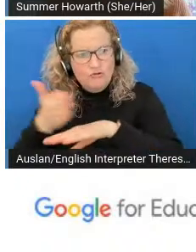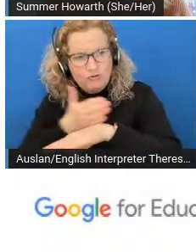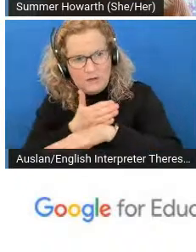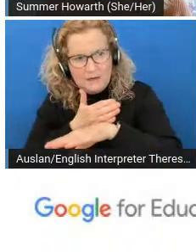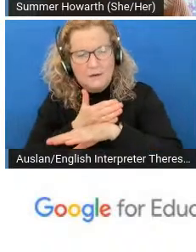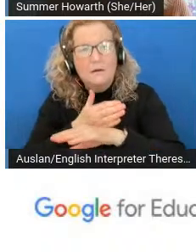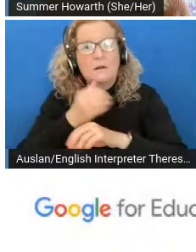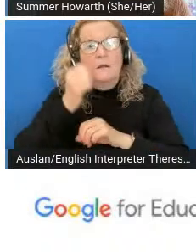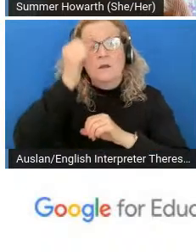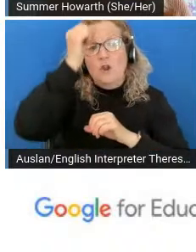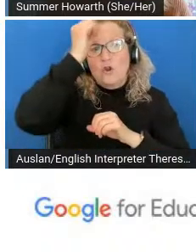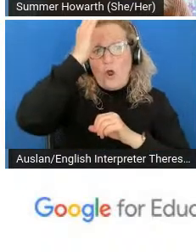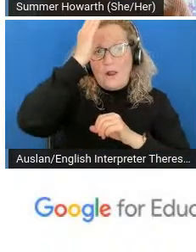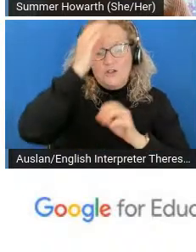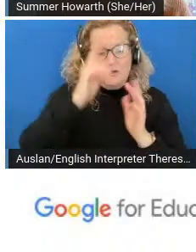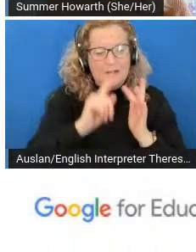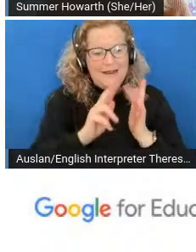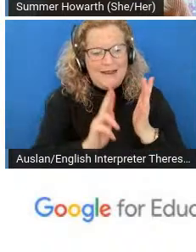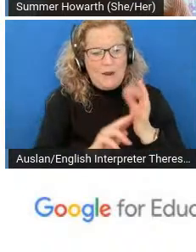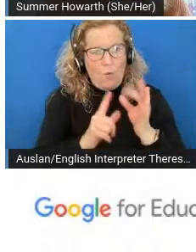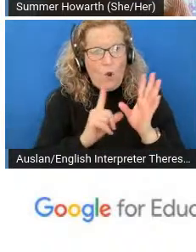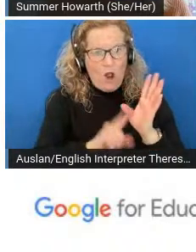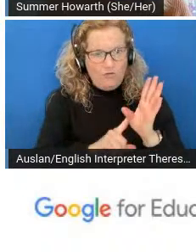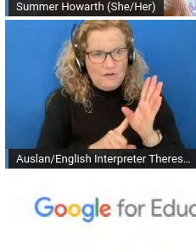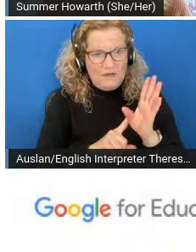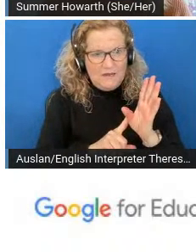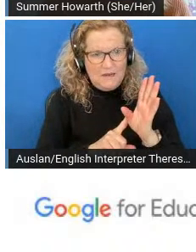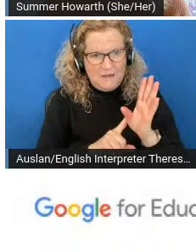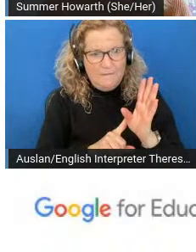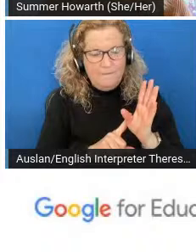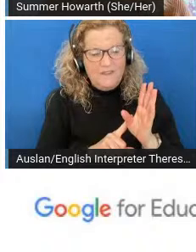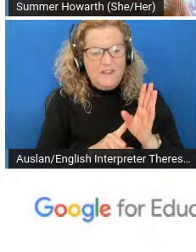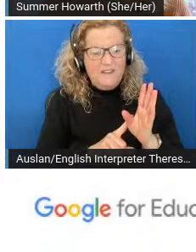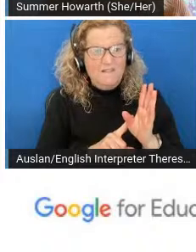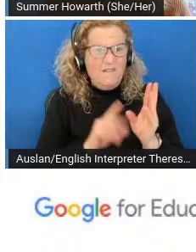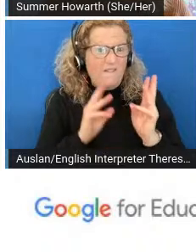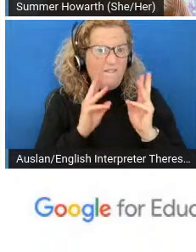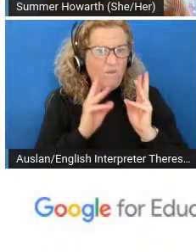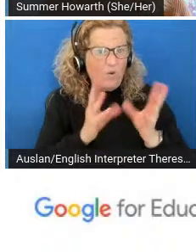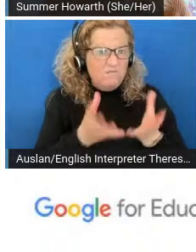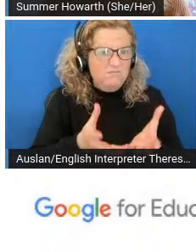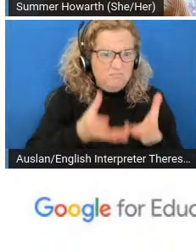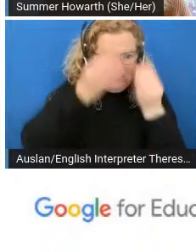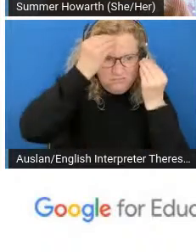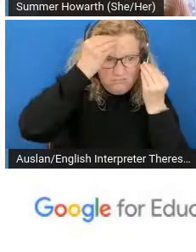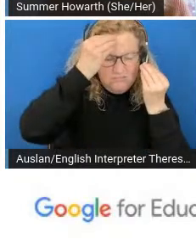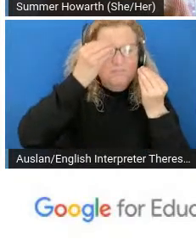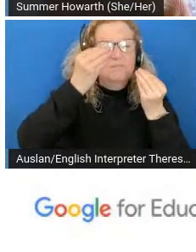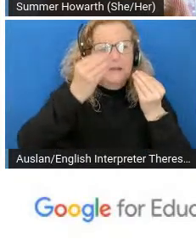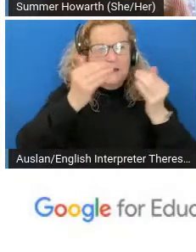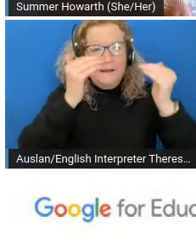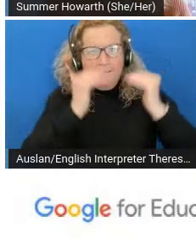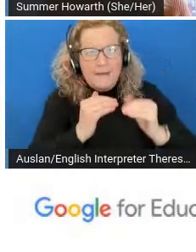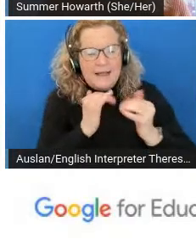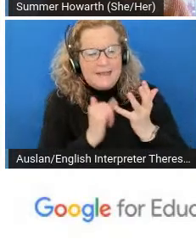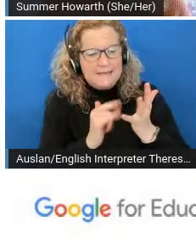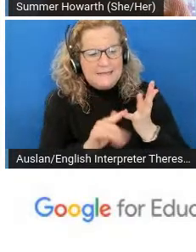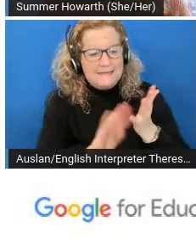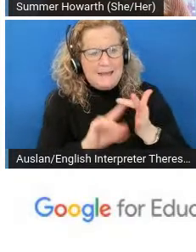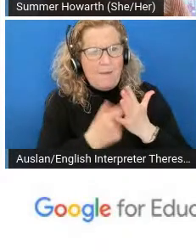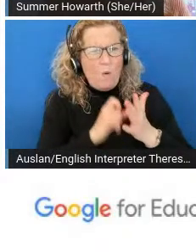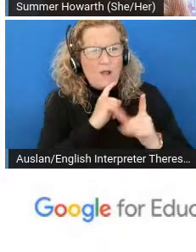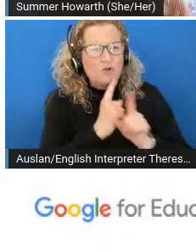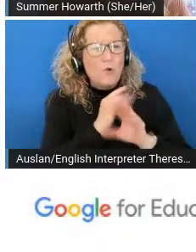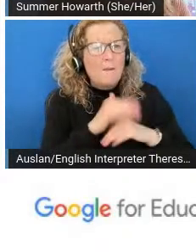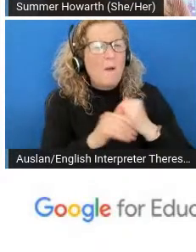at inquiry as a vehicle for agency. And then Summer's going to talk a bit to us about voice and agency and what we actually mean by